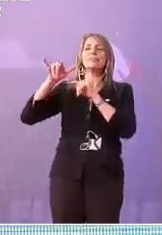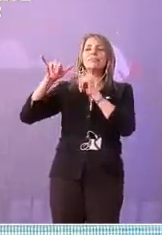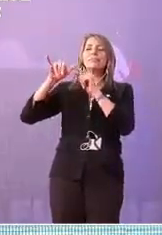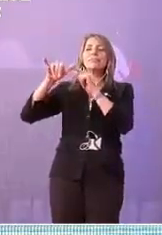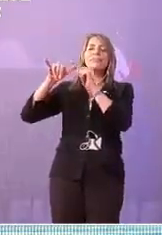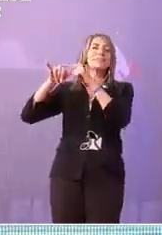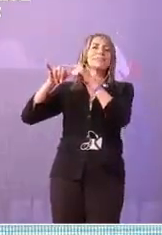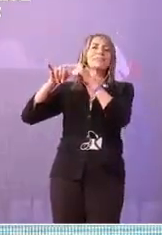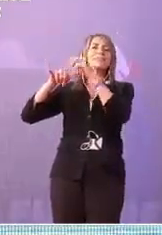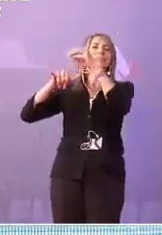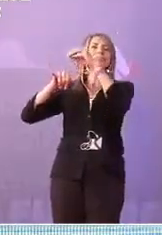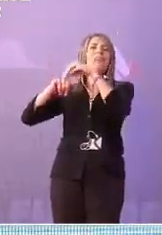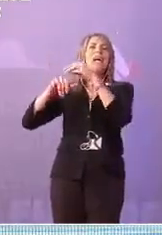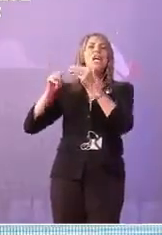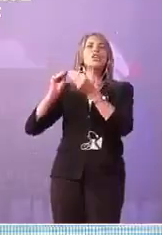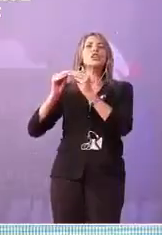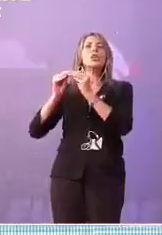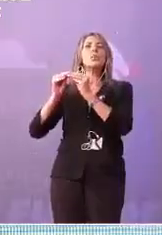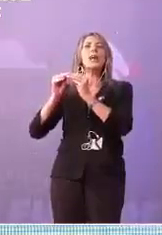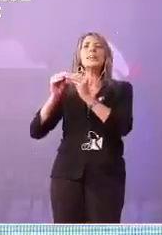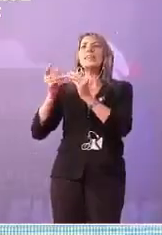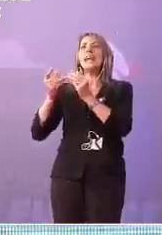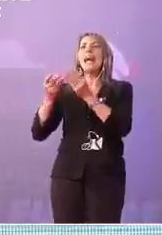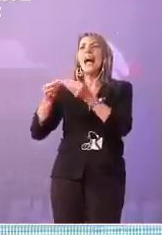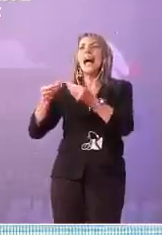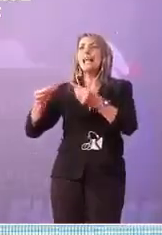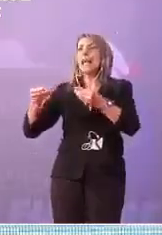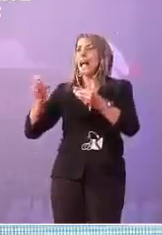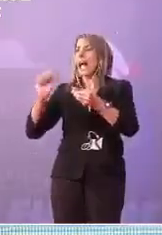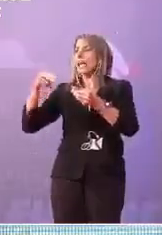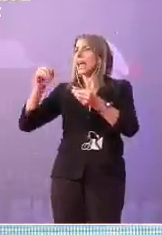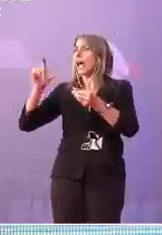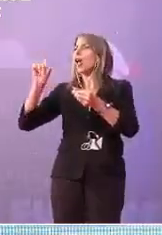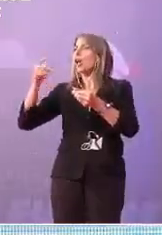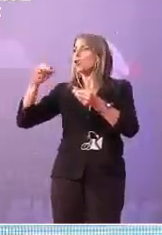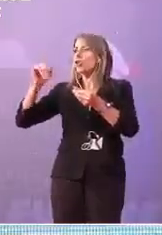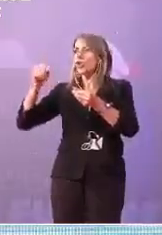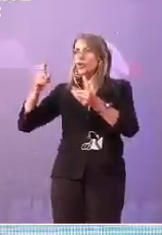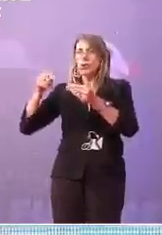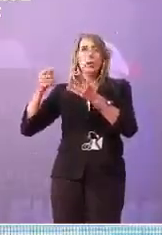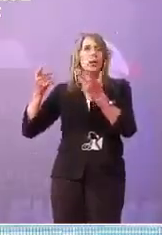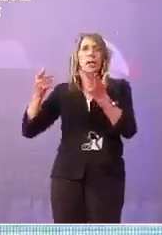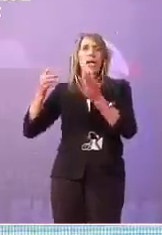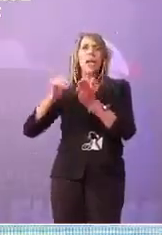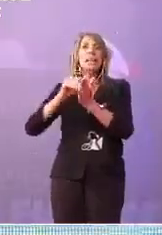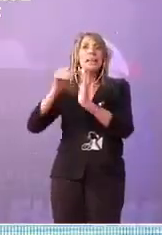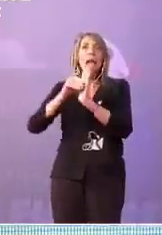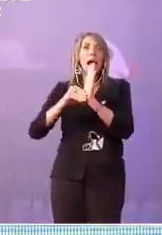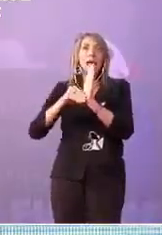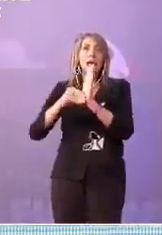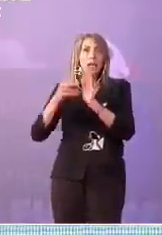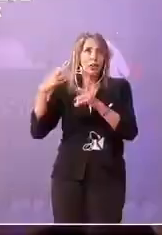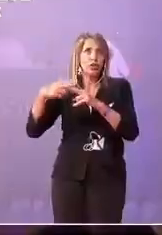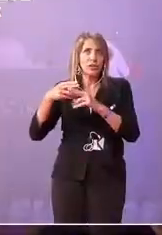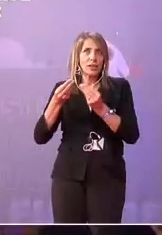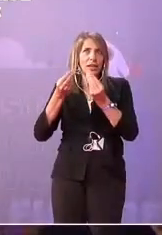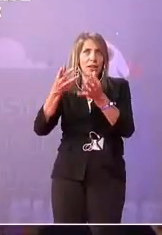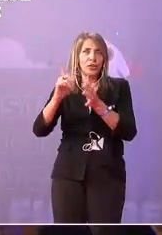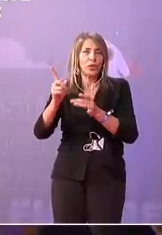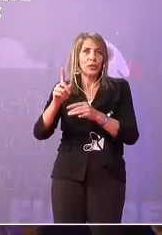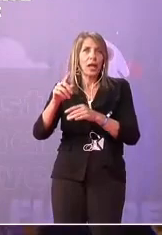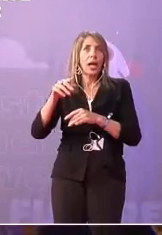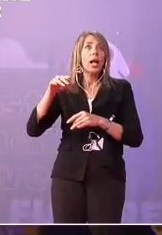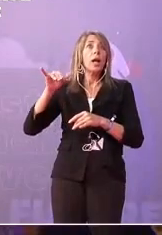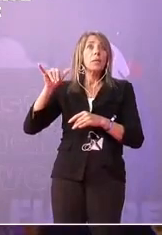not able to provide data for insights. In addition, the lifespan of this aircraft is increasing up